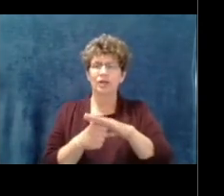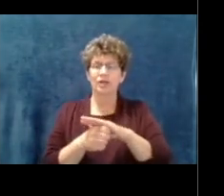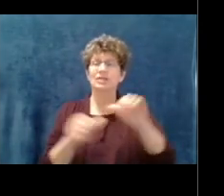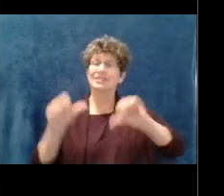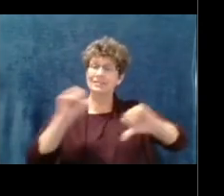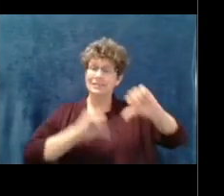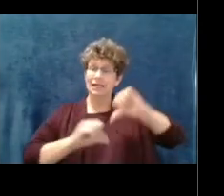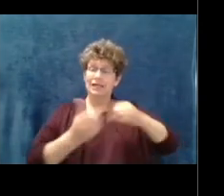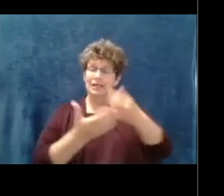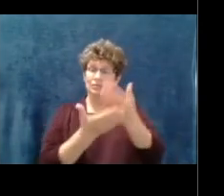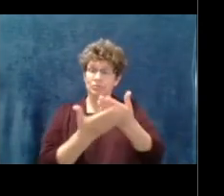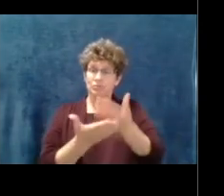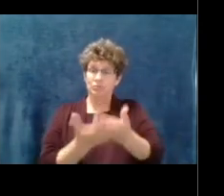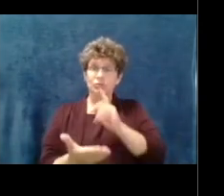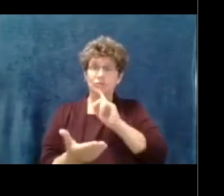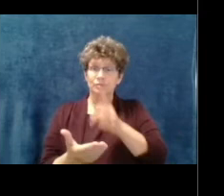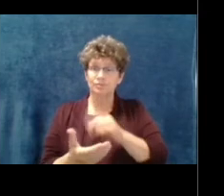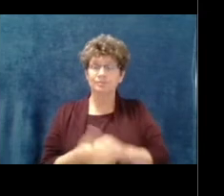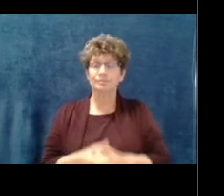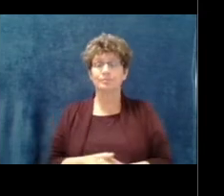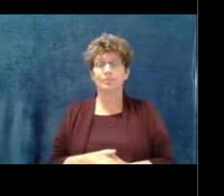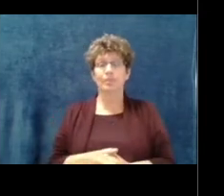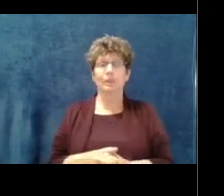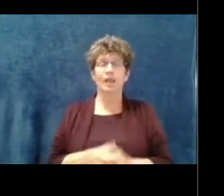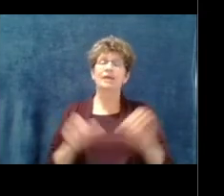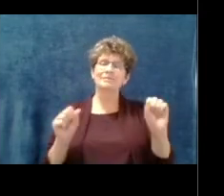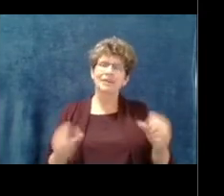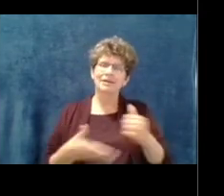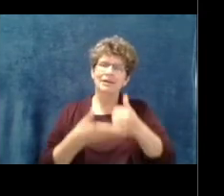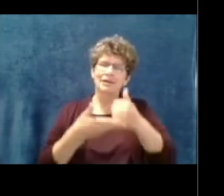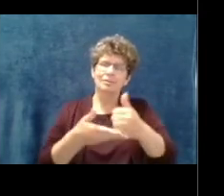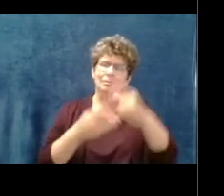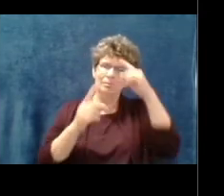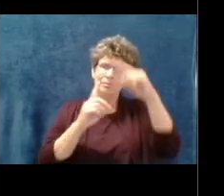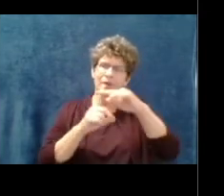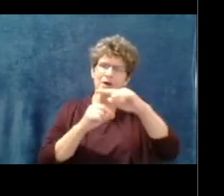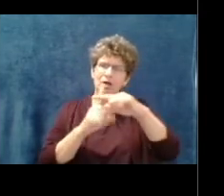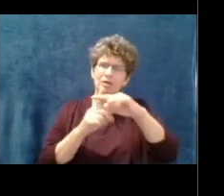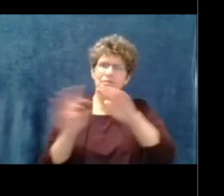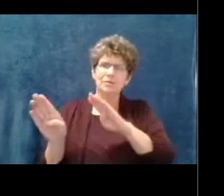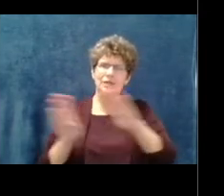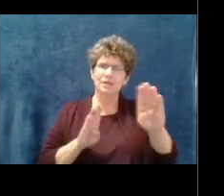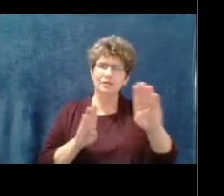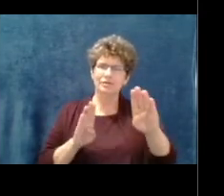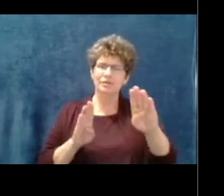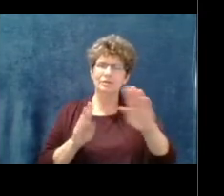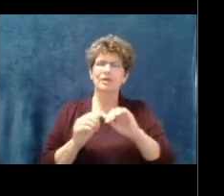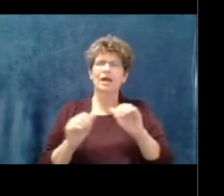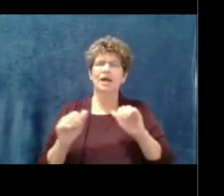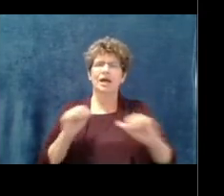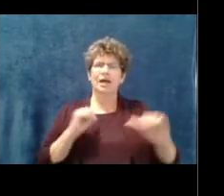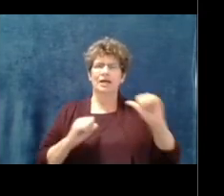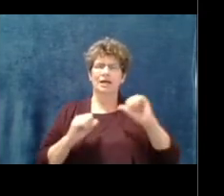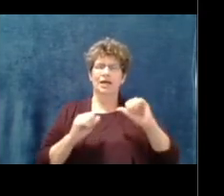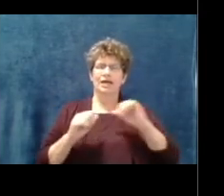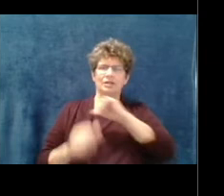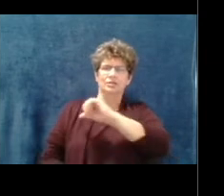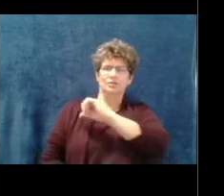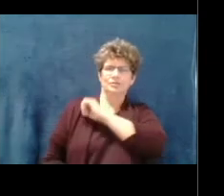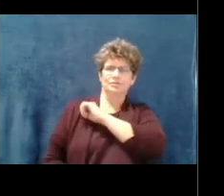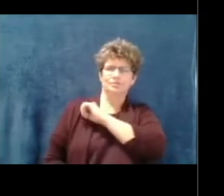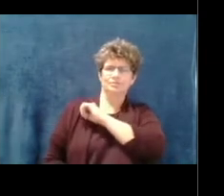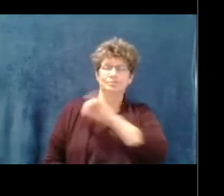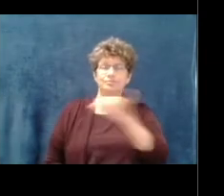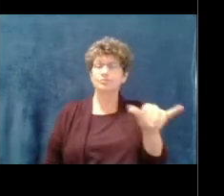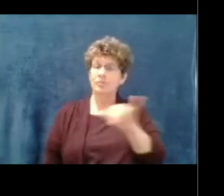building positive health behaviors and attitudes for aging. I think that engaging in these things can also be helpful in building